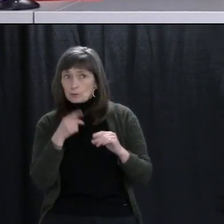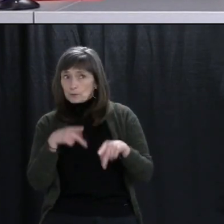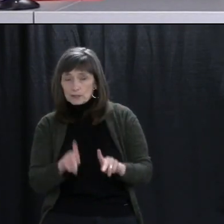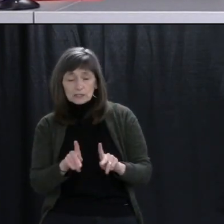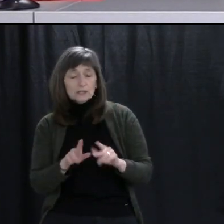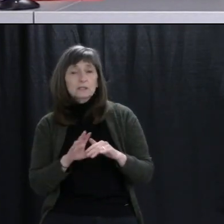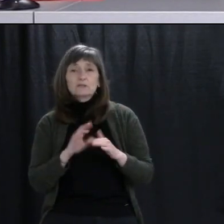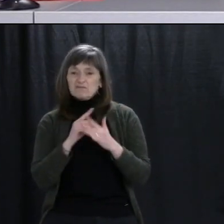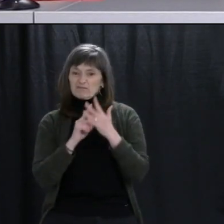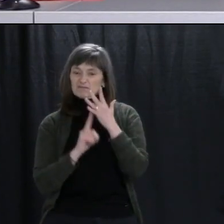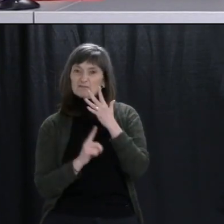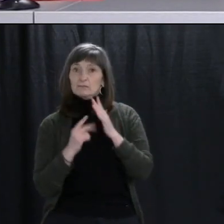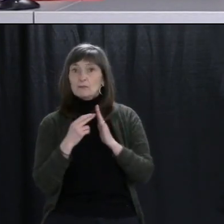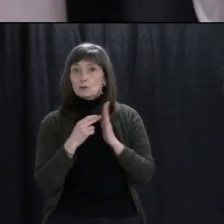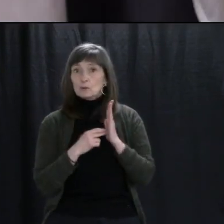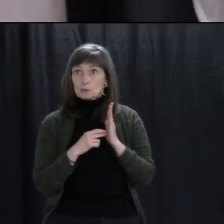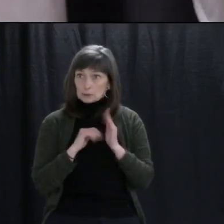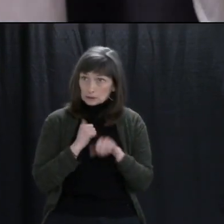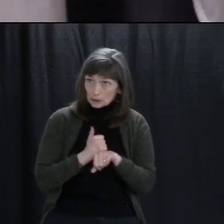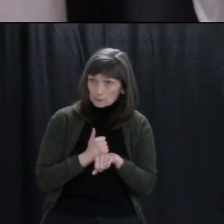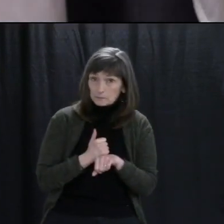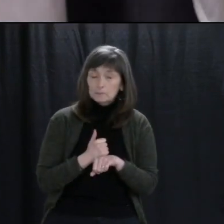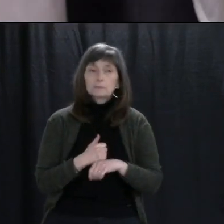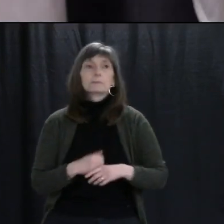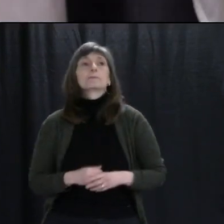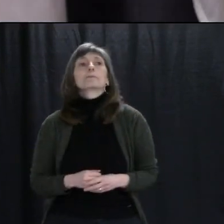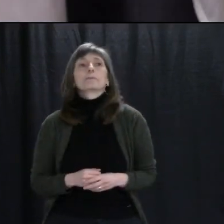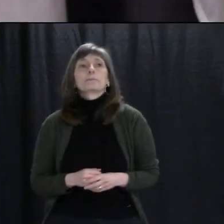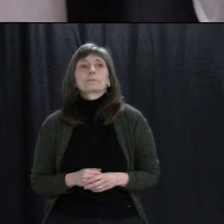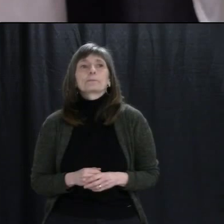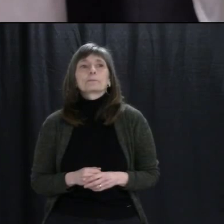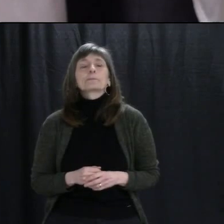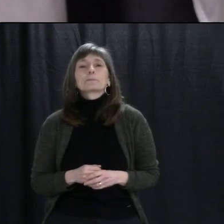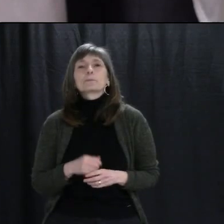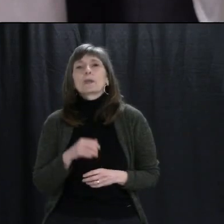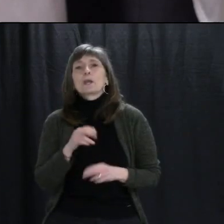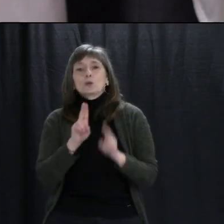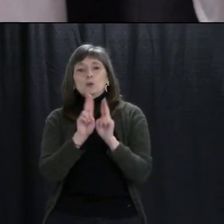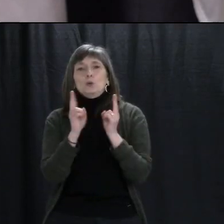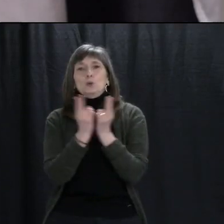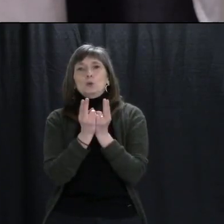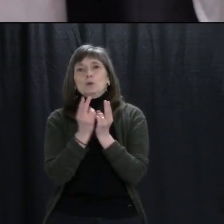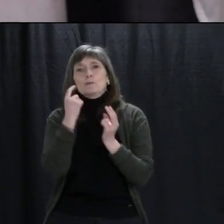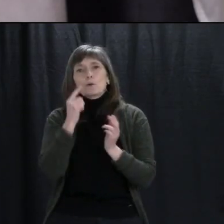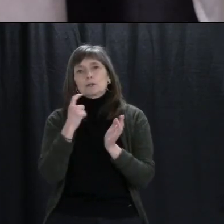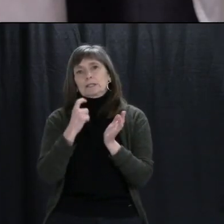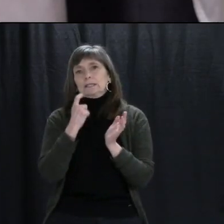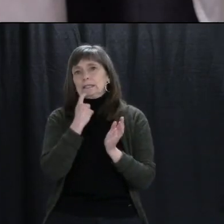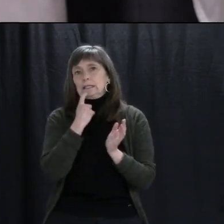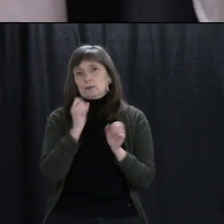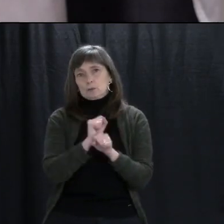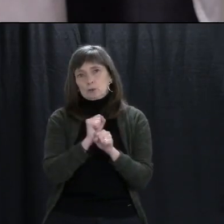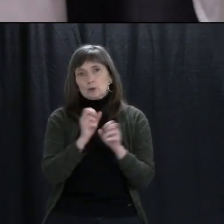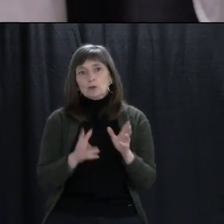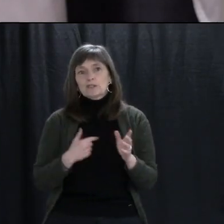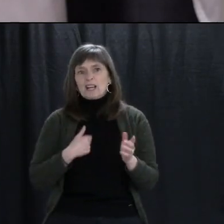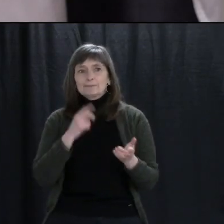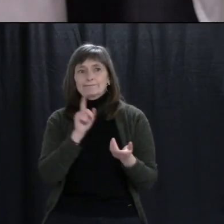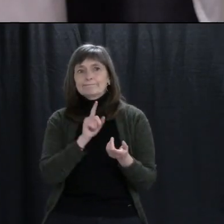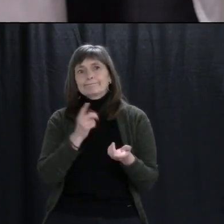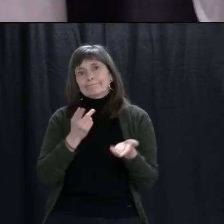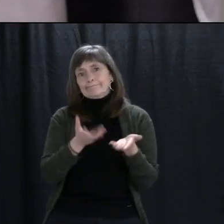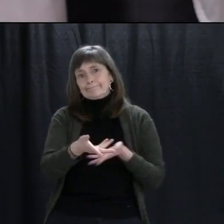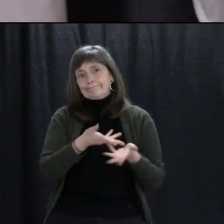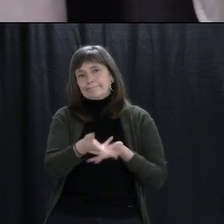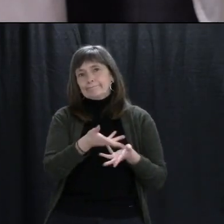being considered? So I did speak with the president of the United Steelworkers yesterday, and we really appreciate the engagement that we've seen out